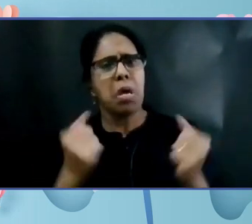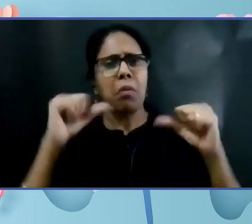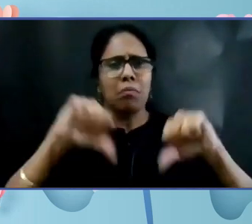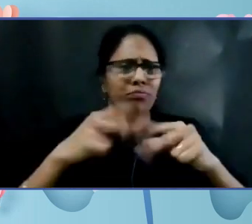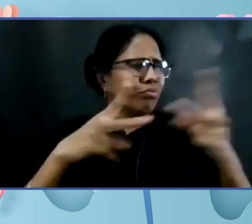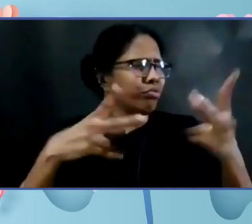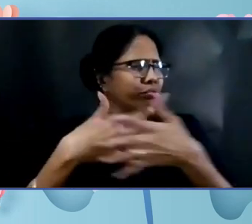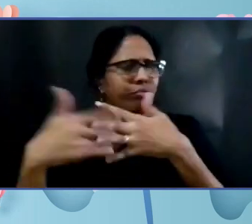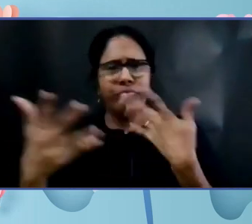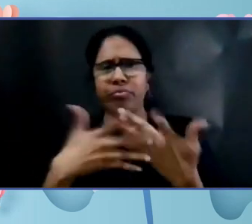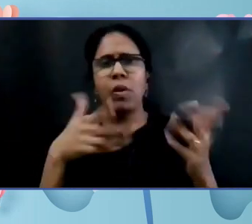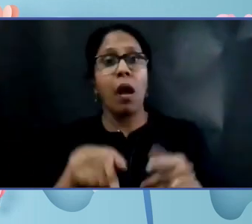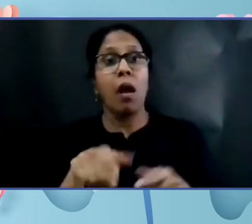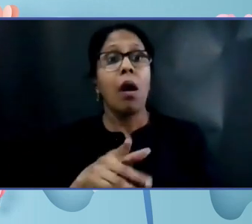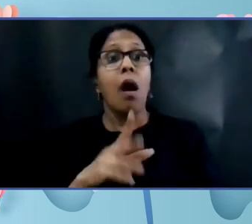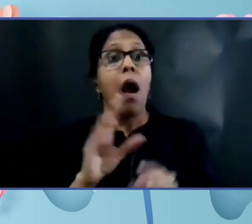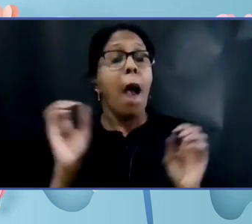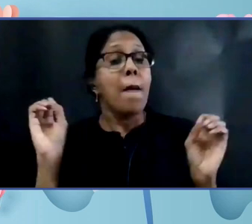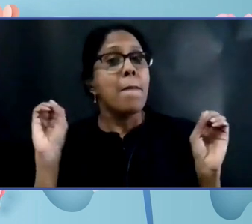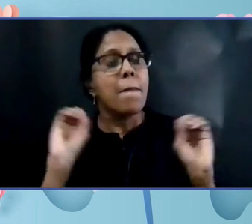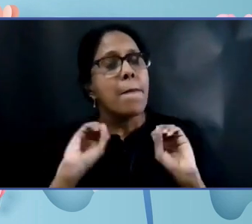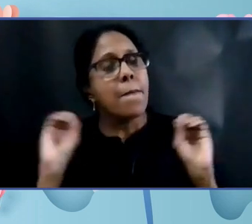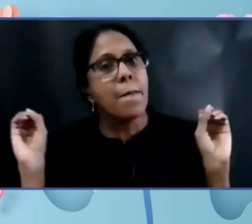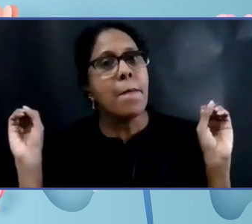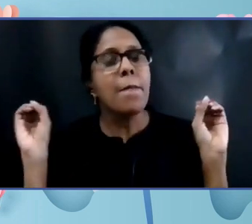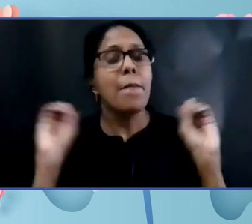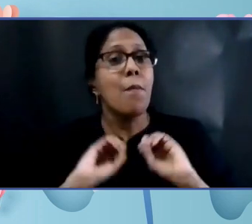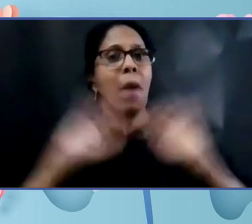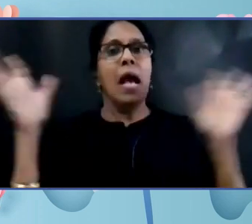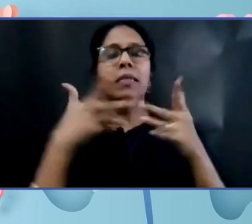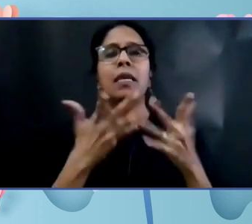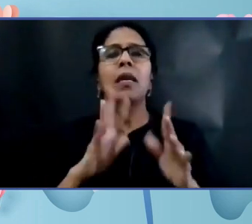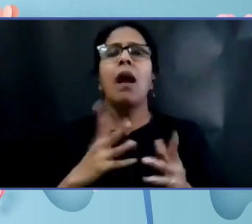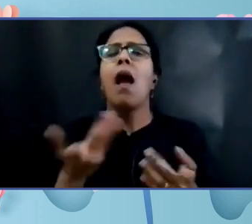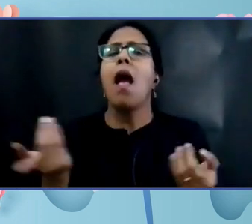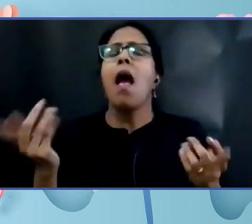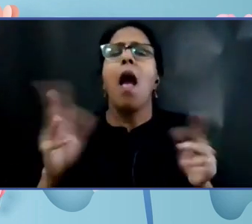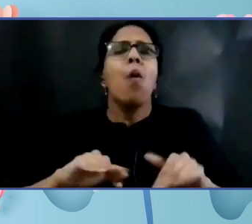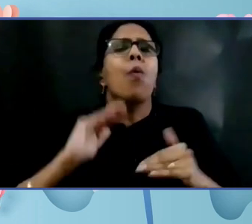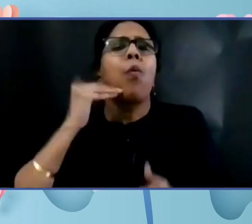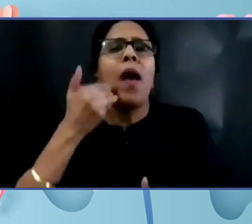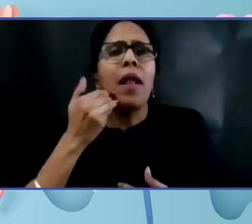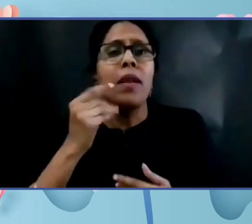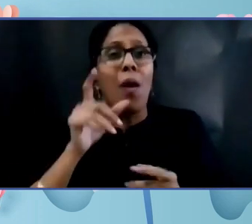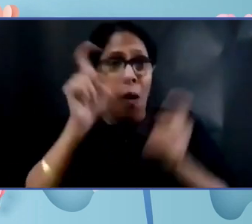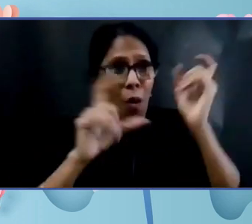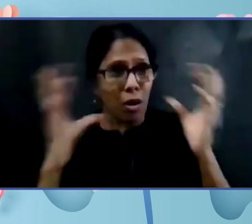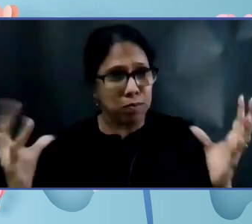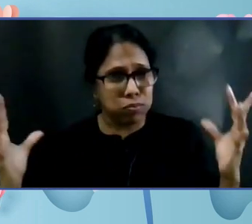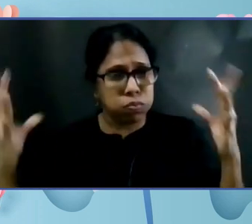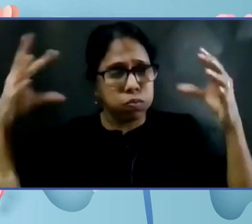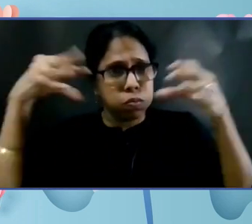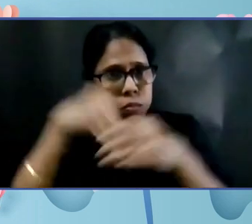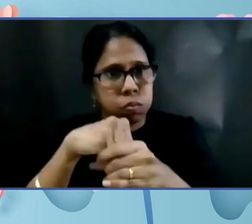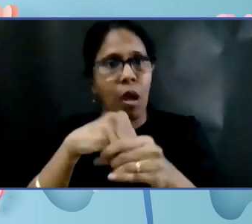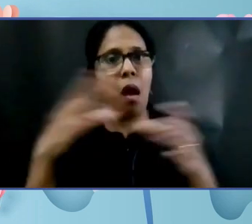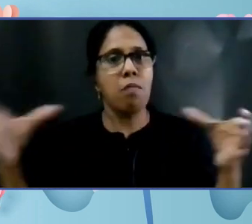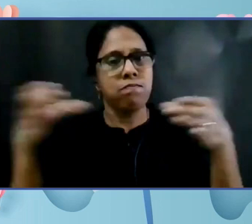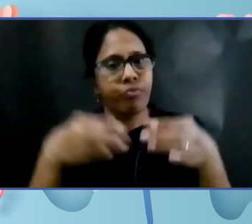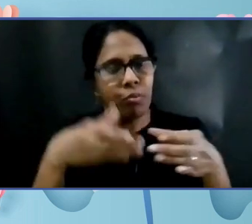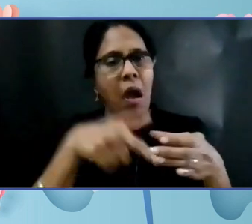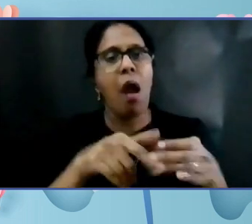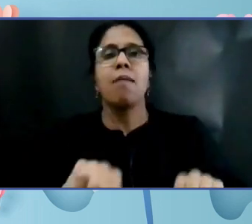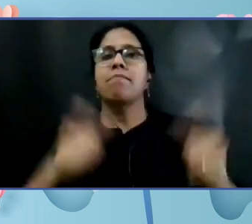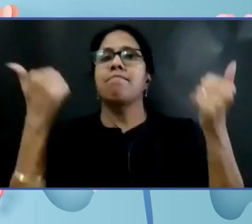happens when all of them come together. True magic happens like how a rainbow is made, not by each